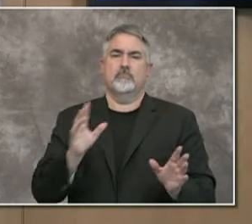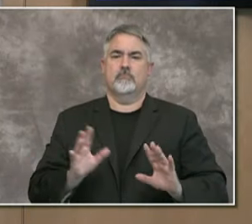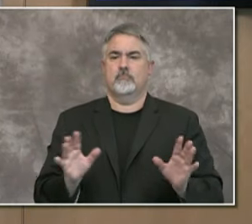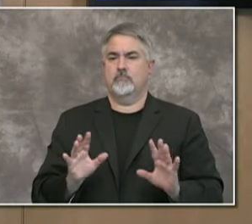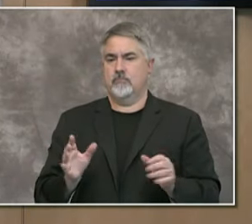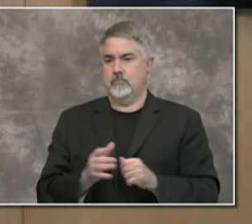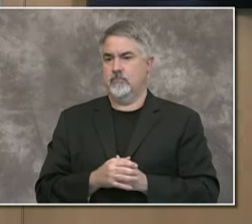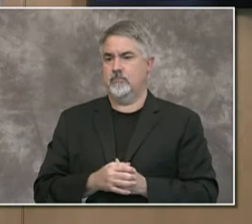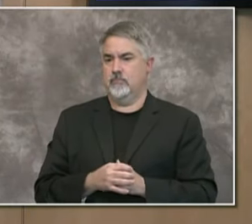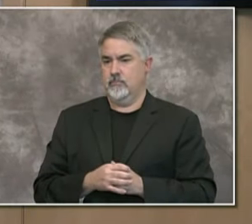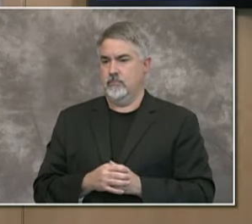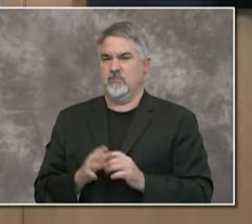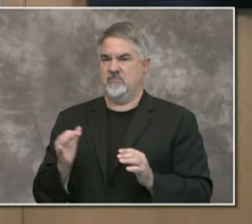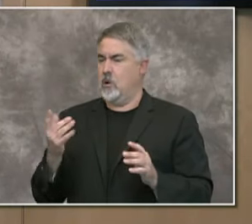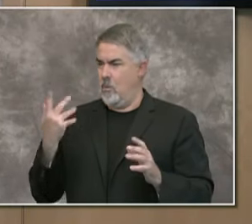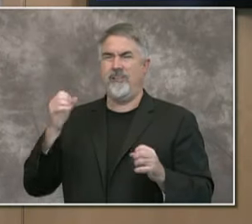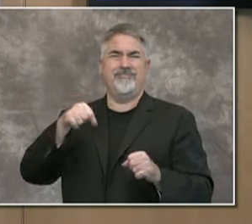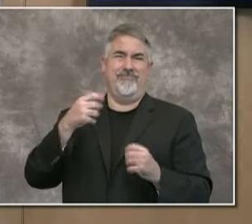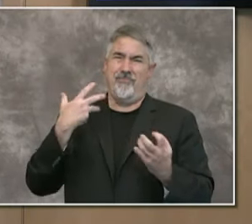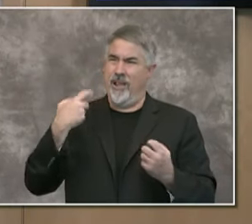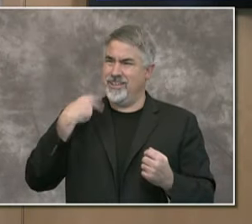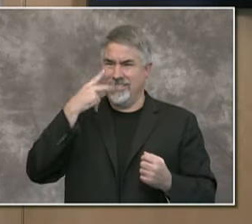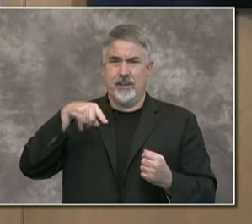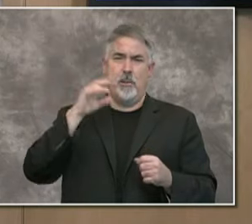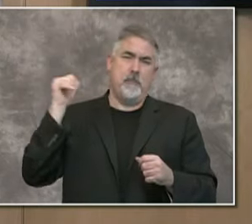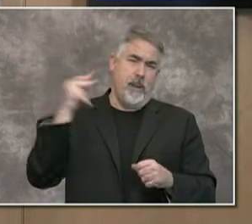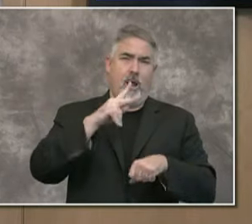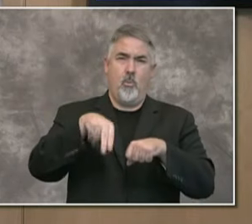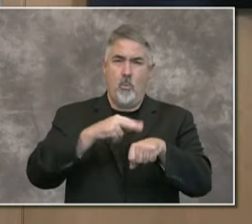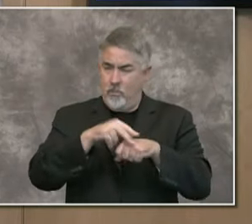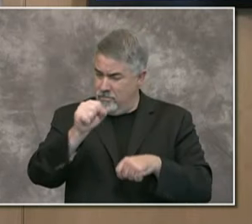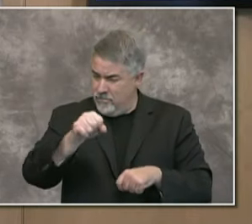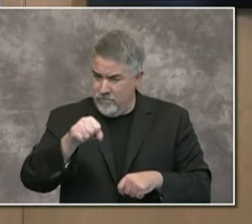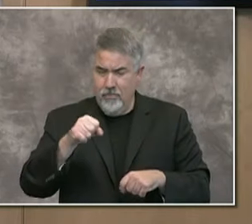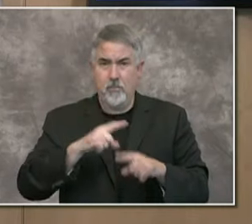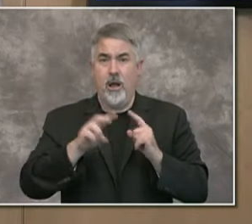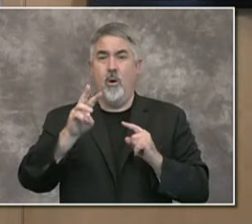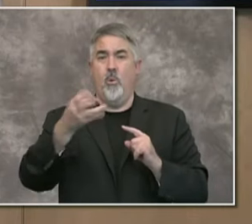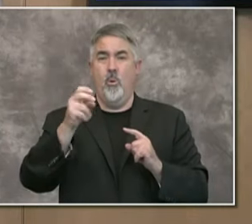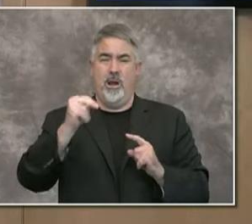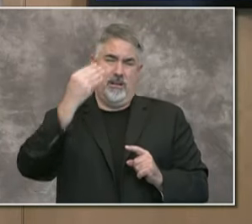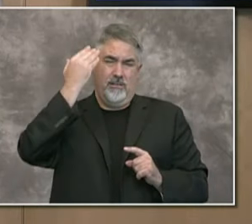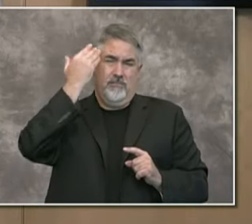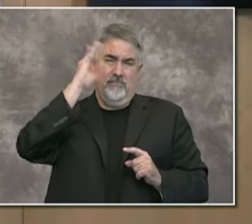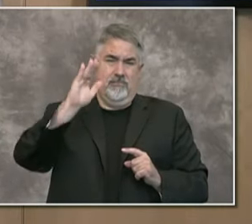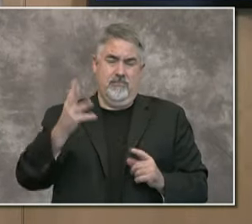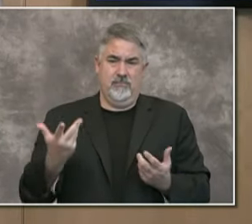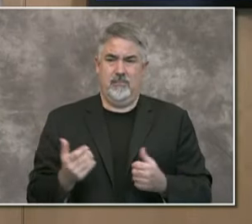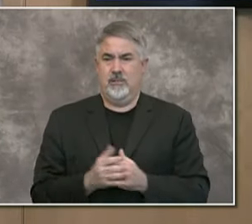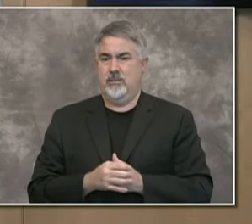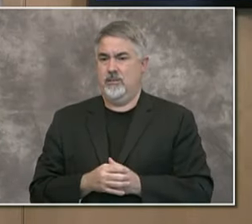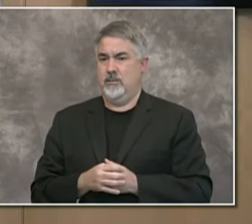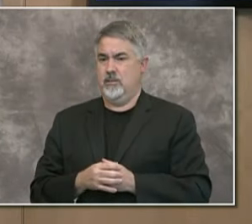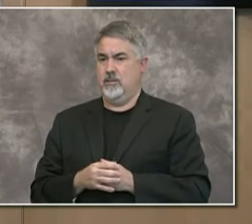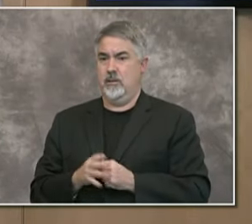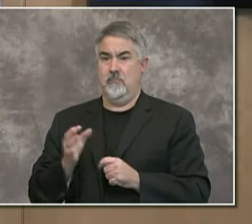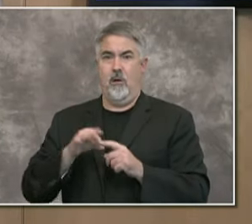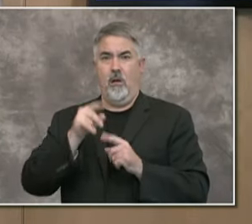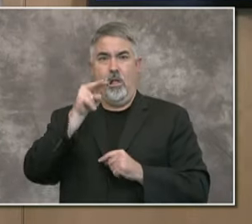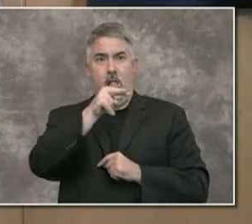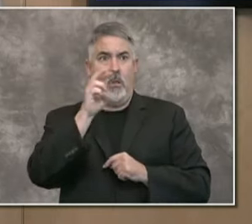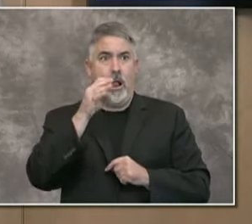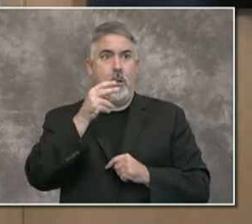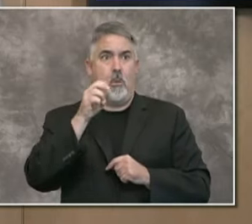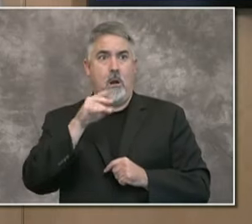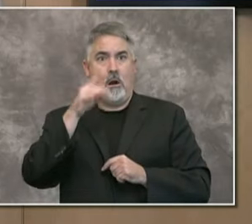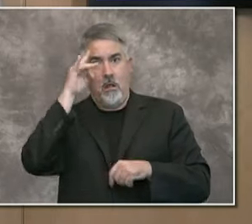to read into any of the charts or any of the reports, hey, you know, things are going better than other places, so maybe it's okay for us to